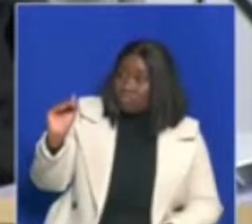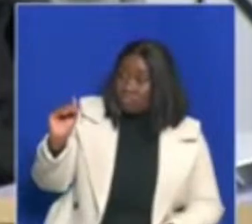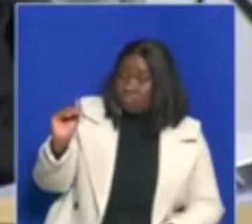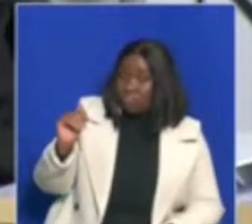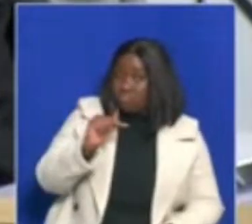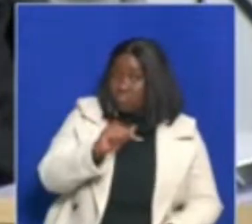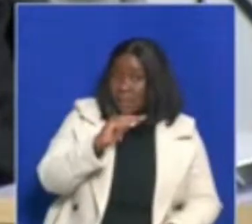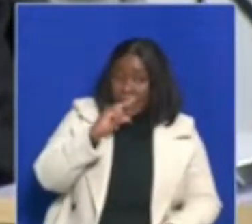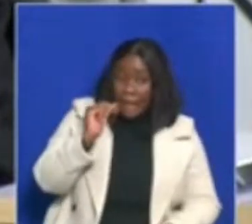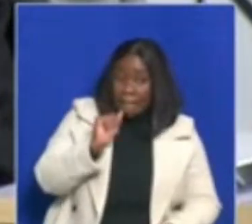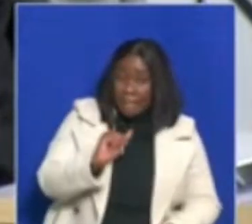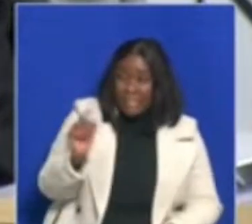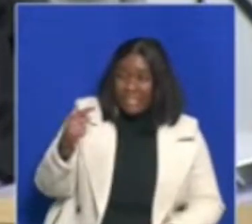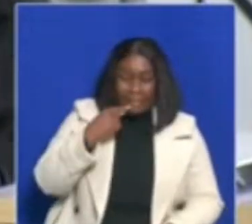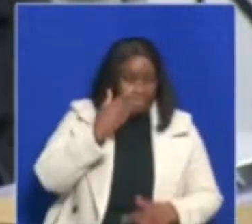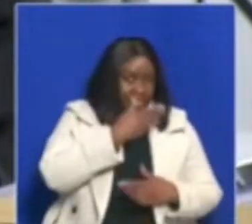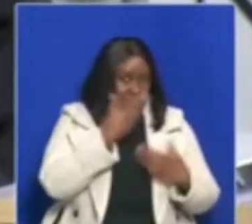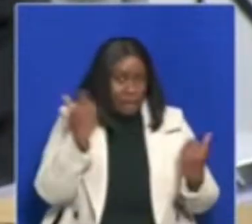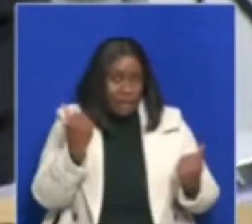unknown.